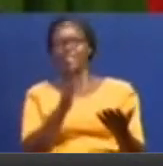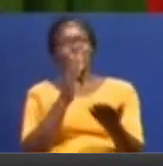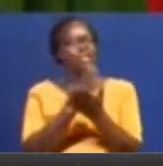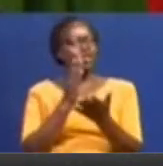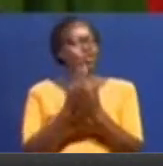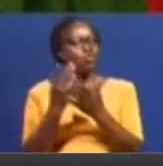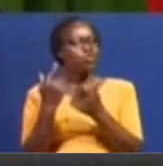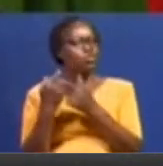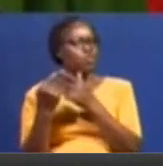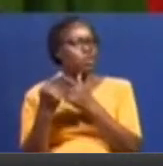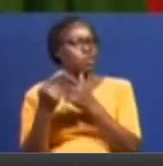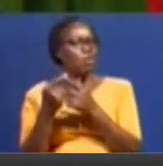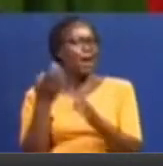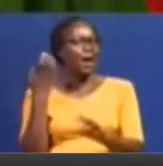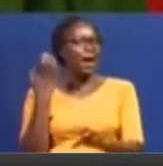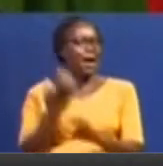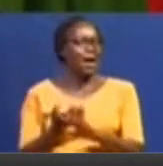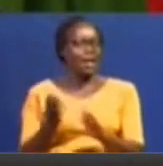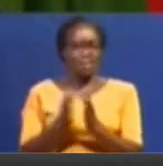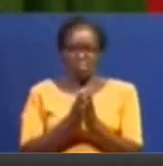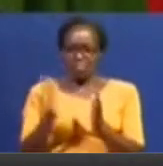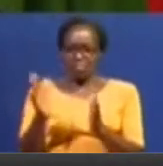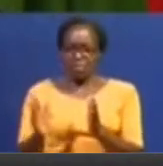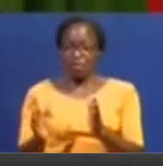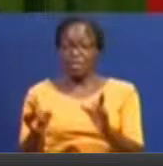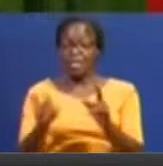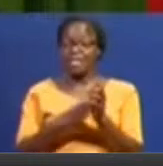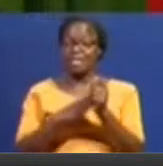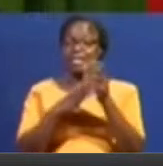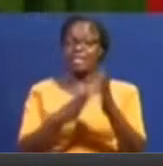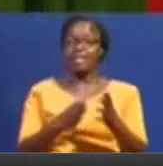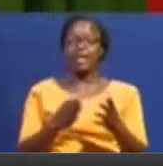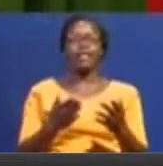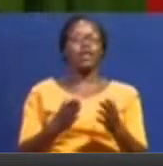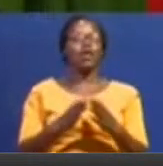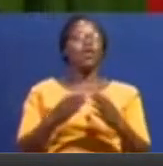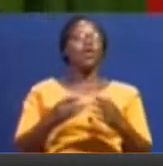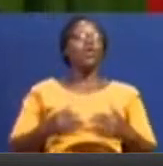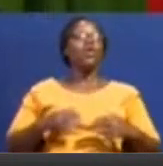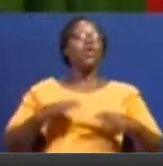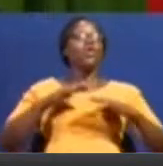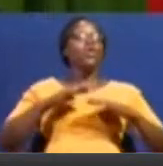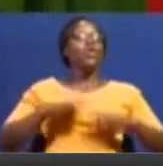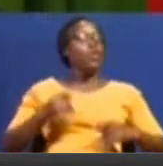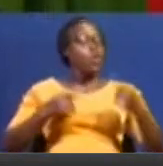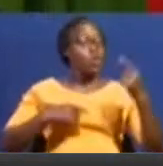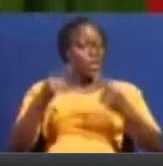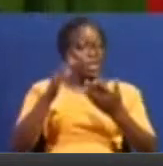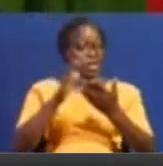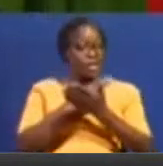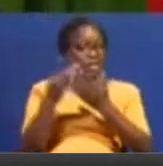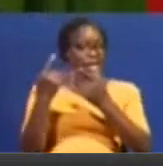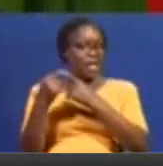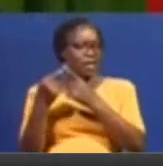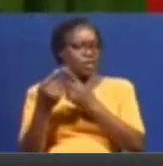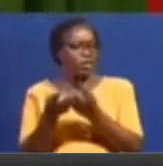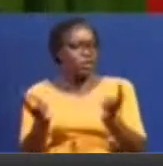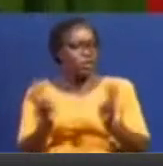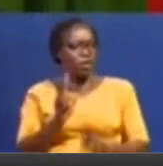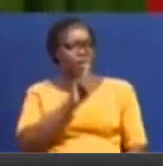gone through a tough period as a leader and come out through? And would you share that kind of experience with this